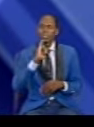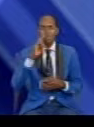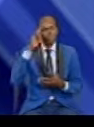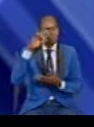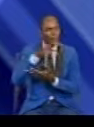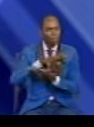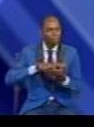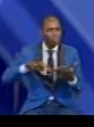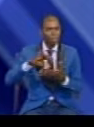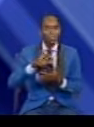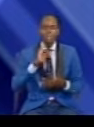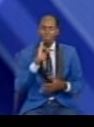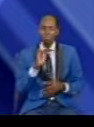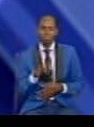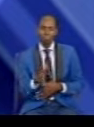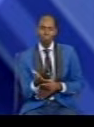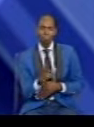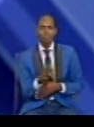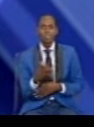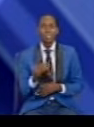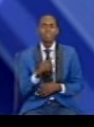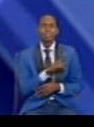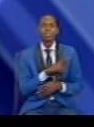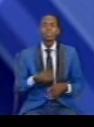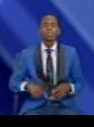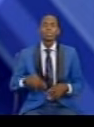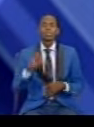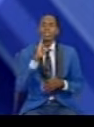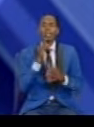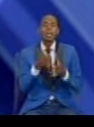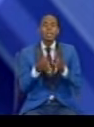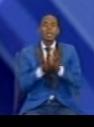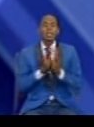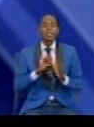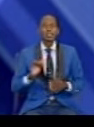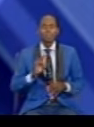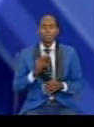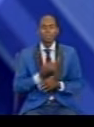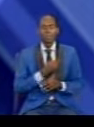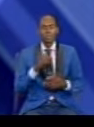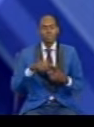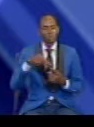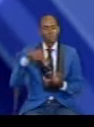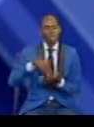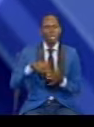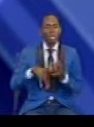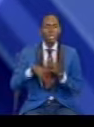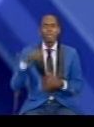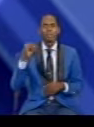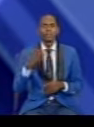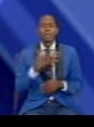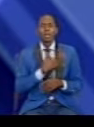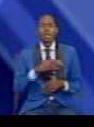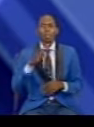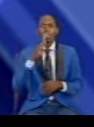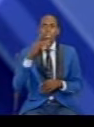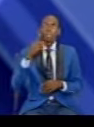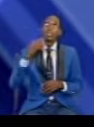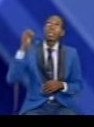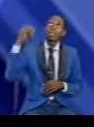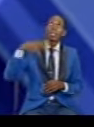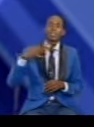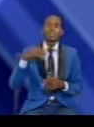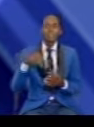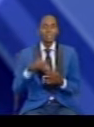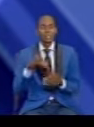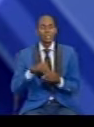is compromising, and the Lord is asking us to stay out and to be the light of this world.